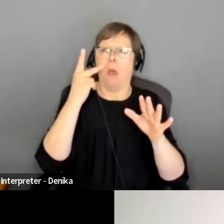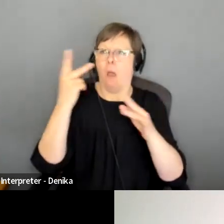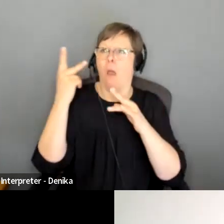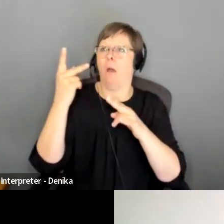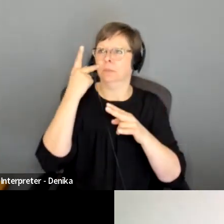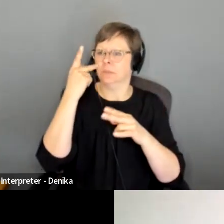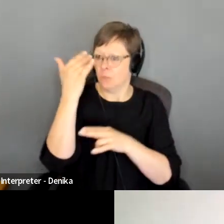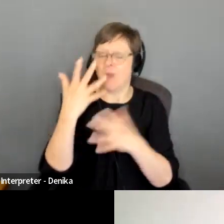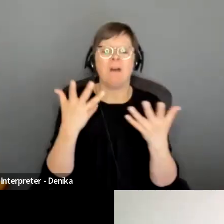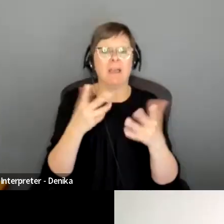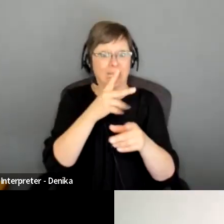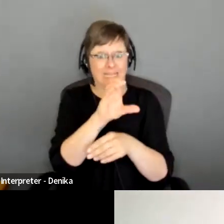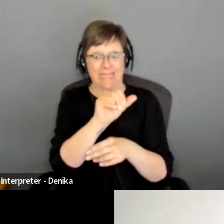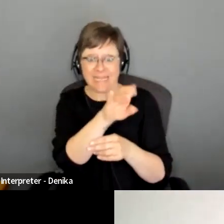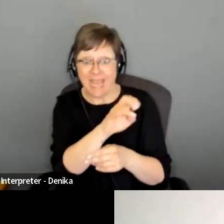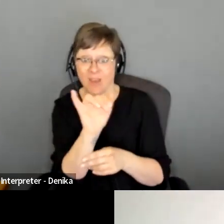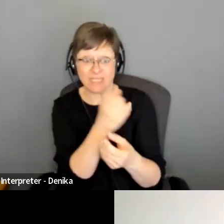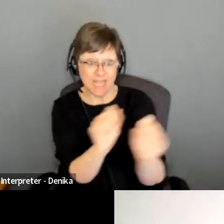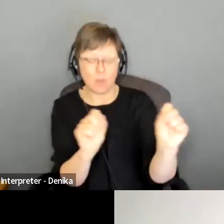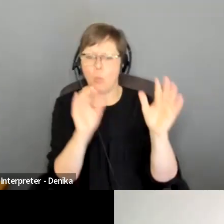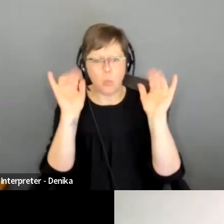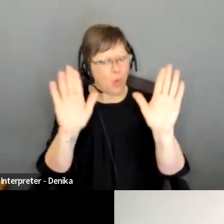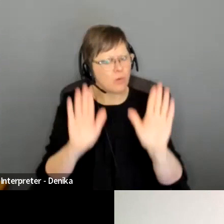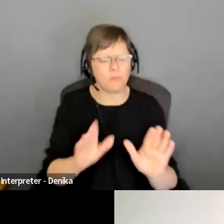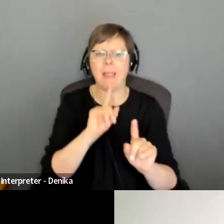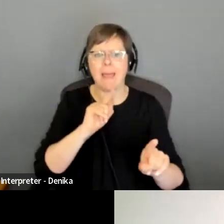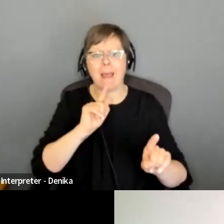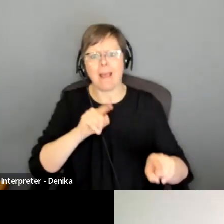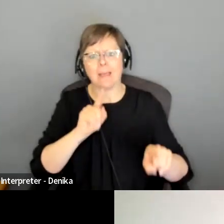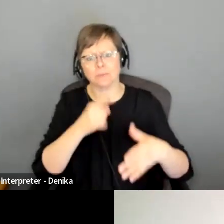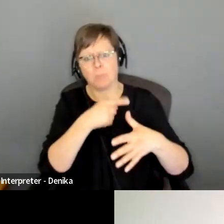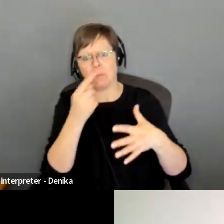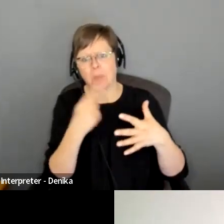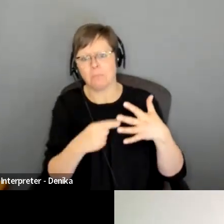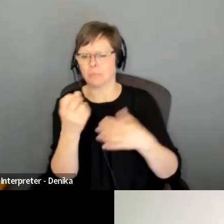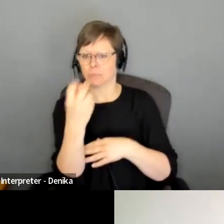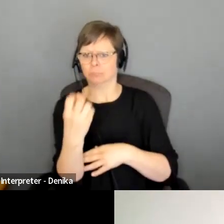care and safety. Some beautiful, wonderful, fantastic answers. Very, very resonant.